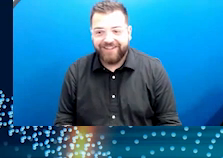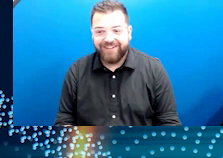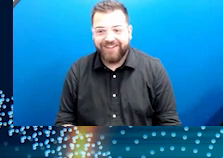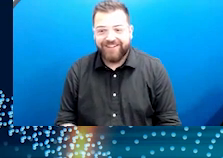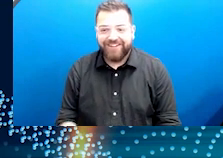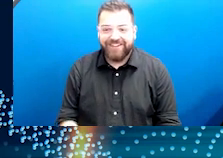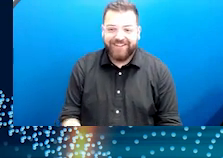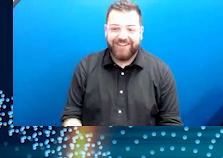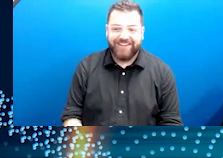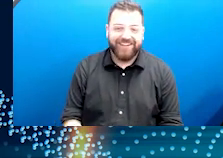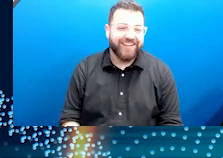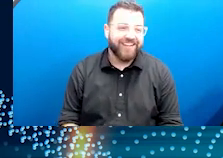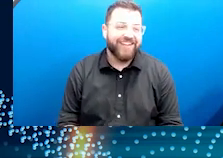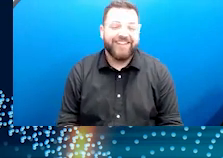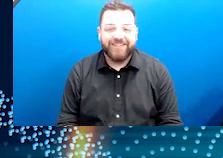So